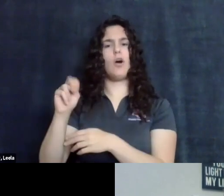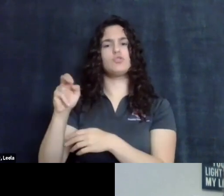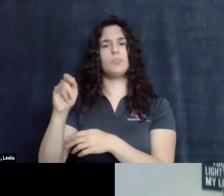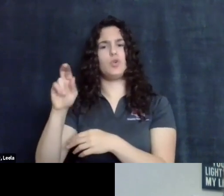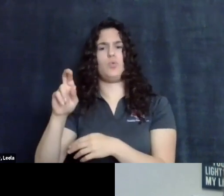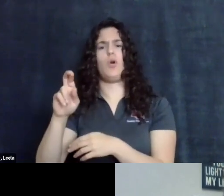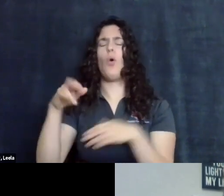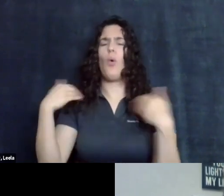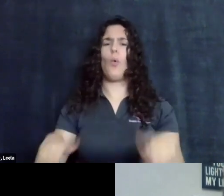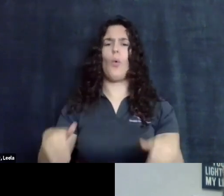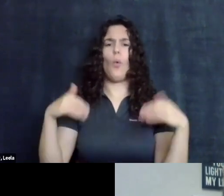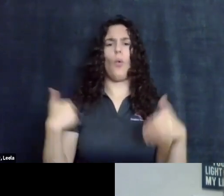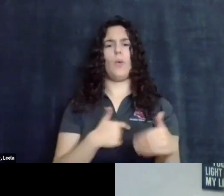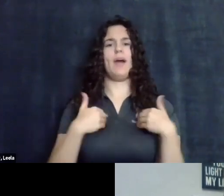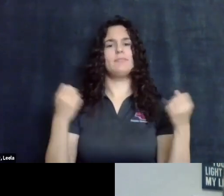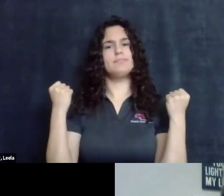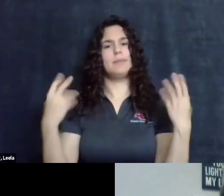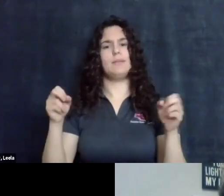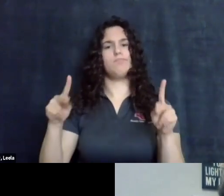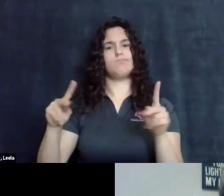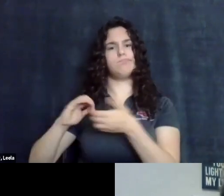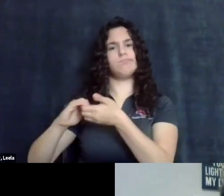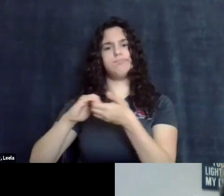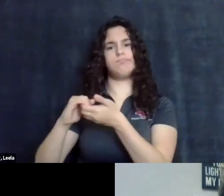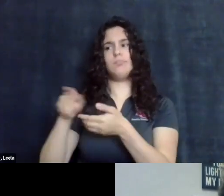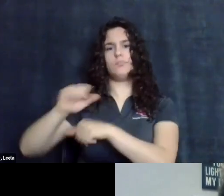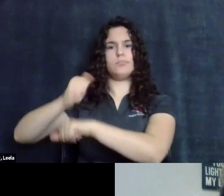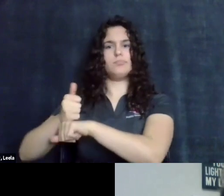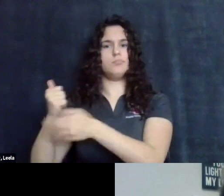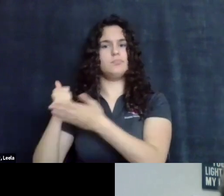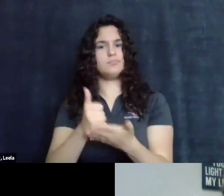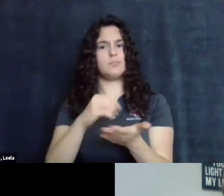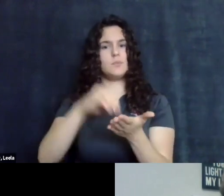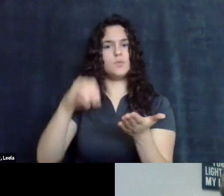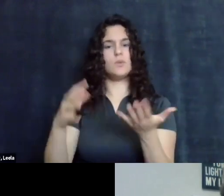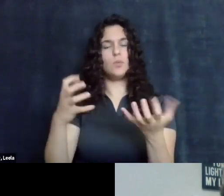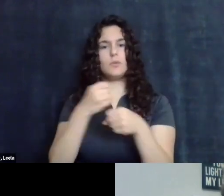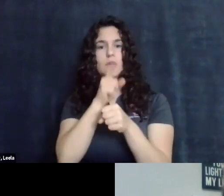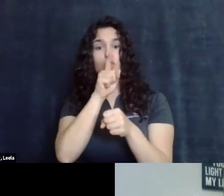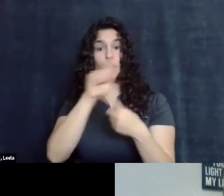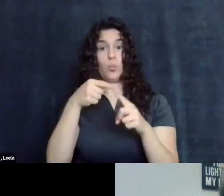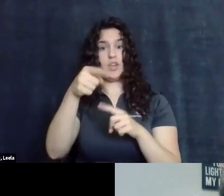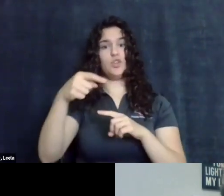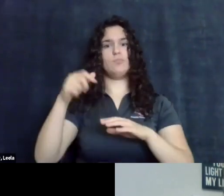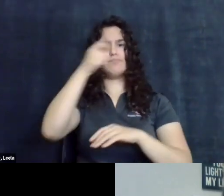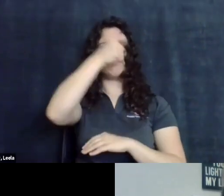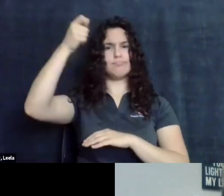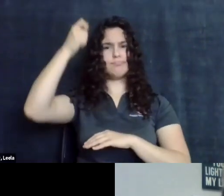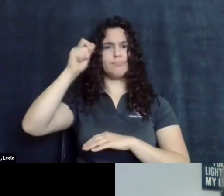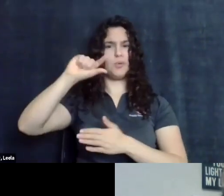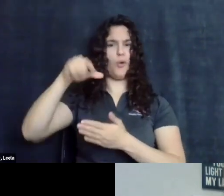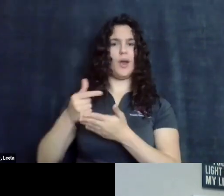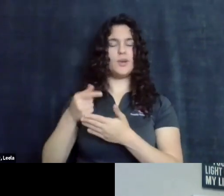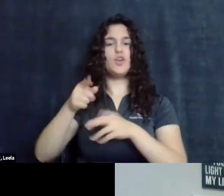of partnerships and all those kinds of things. We really cater to our students and really make sure that when you guys cross that stage, you're prepared for